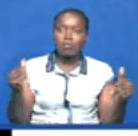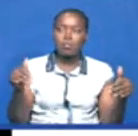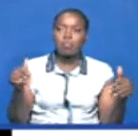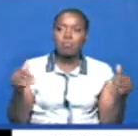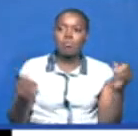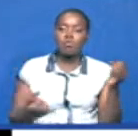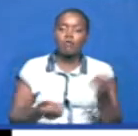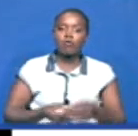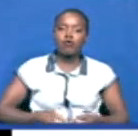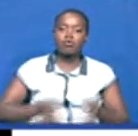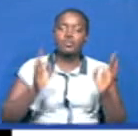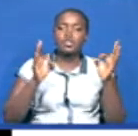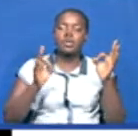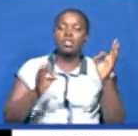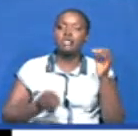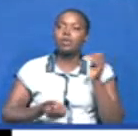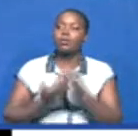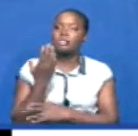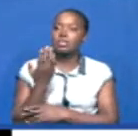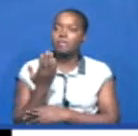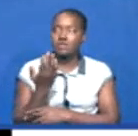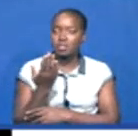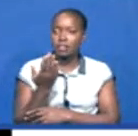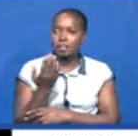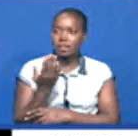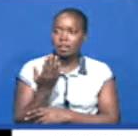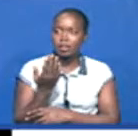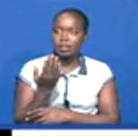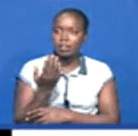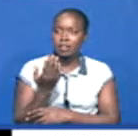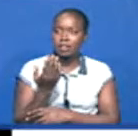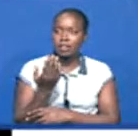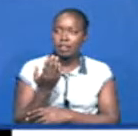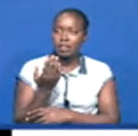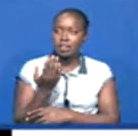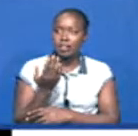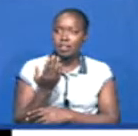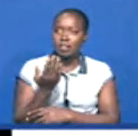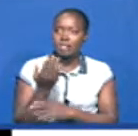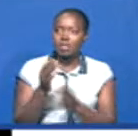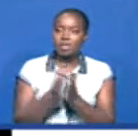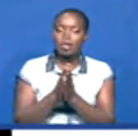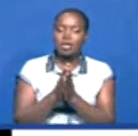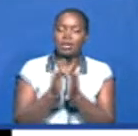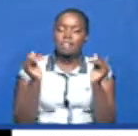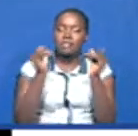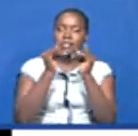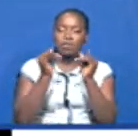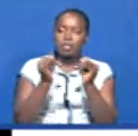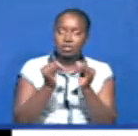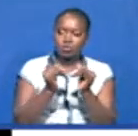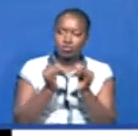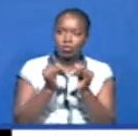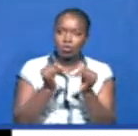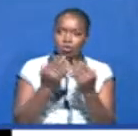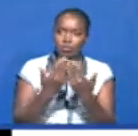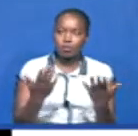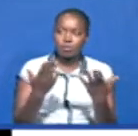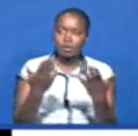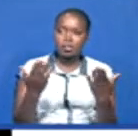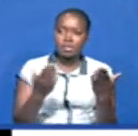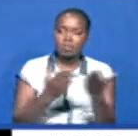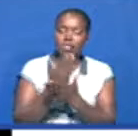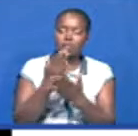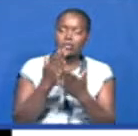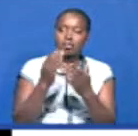officially the recordation of intellectual property rights system. Kindly